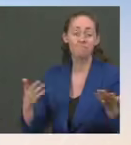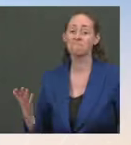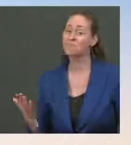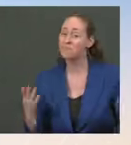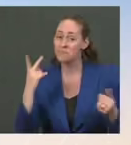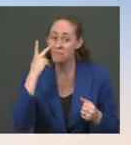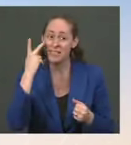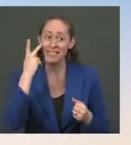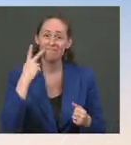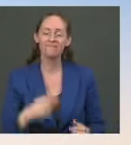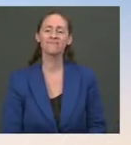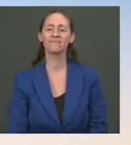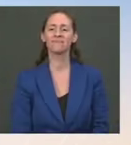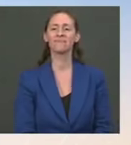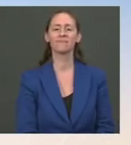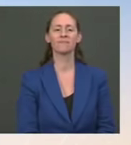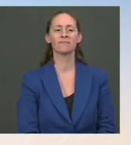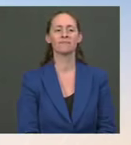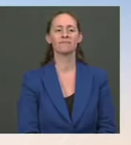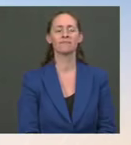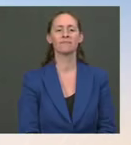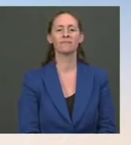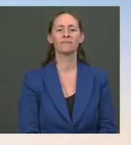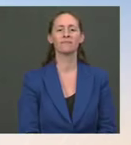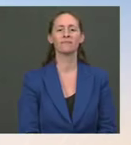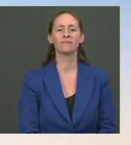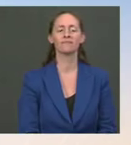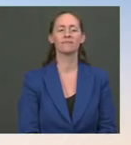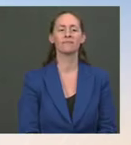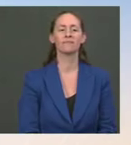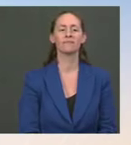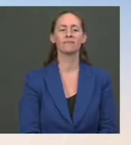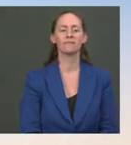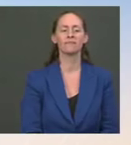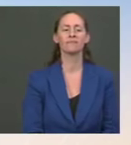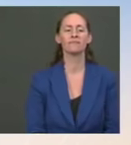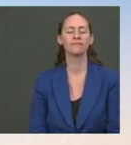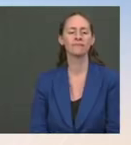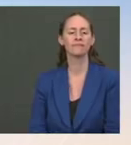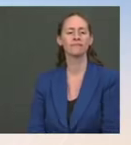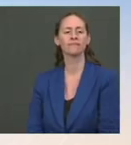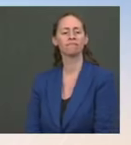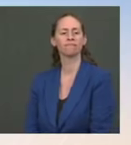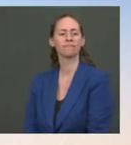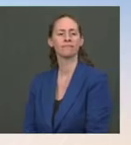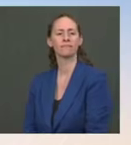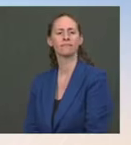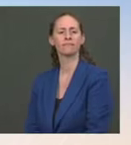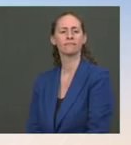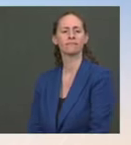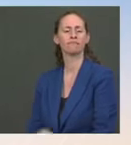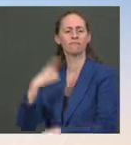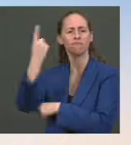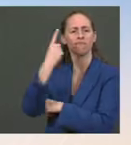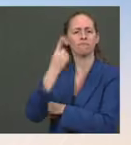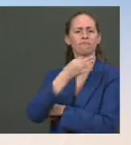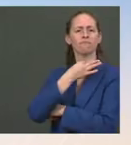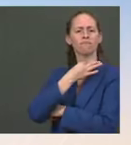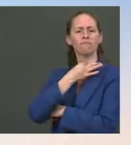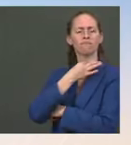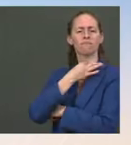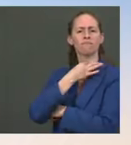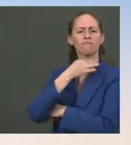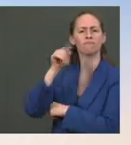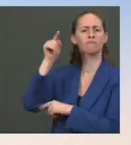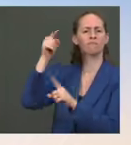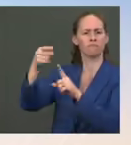ahead. I'll come back to you, Jay. Some reporting today that the White House and Democrats are considering or at least looking at means testing for some of the items in the reconciliation